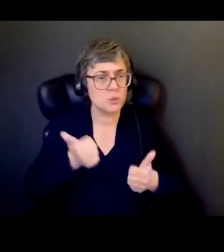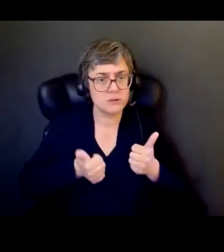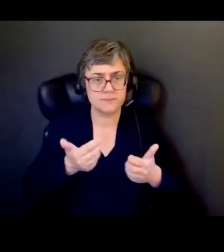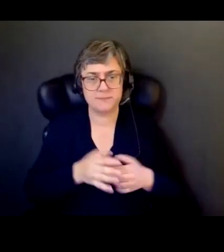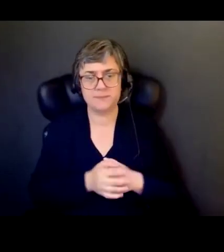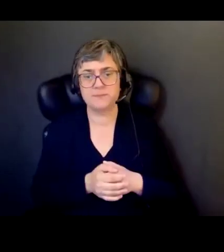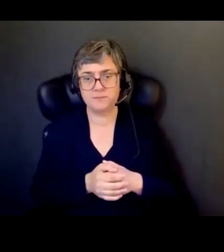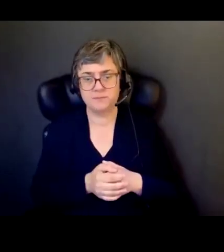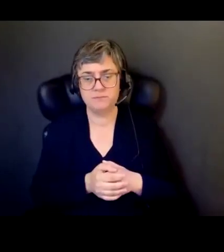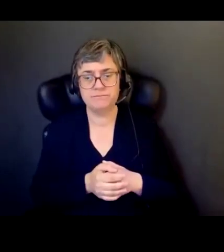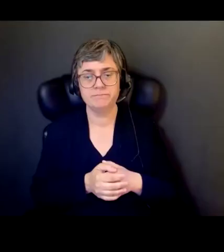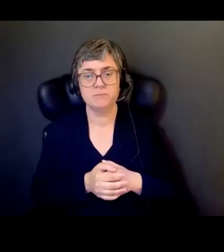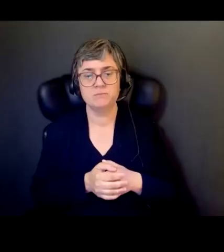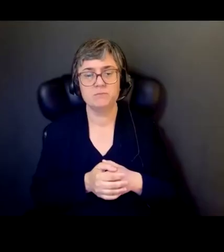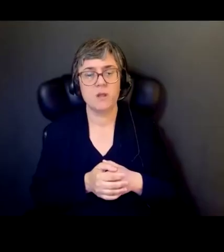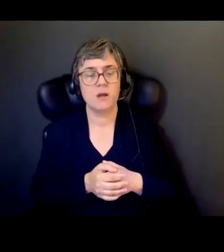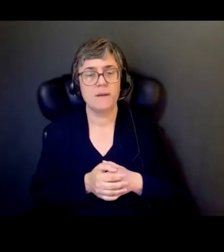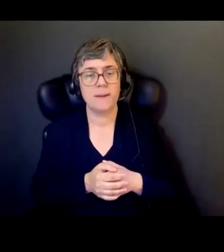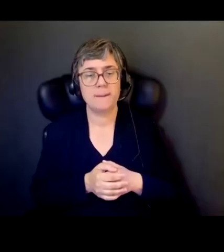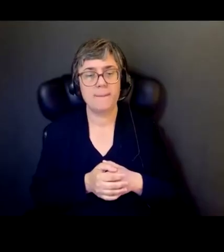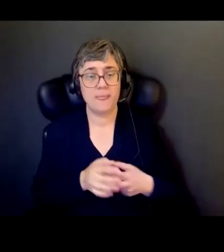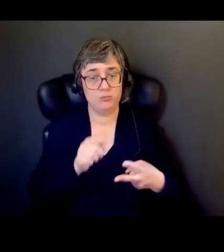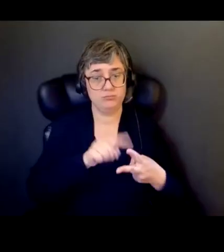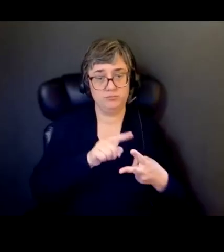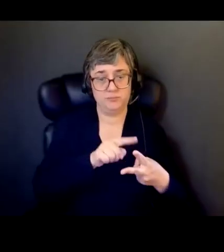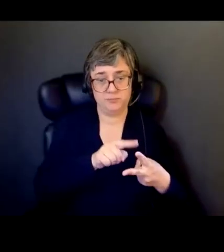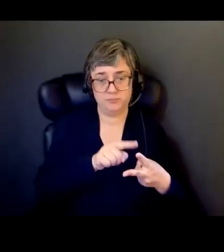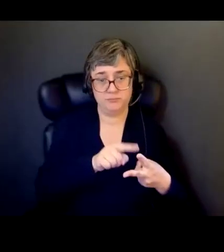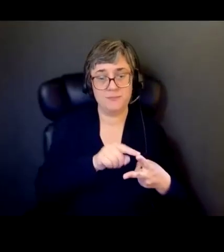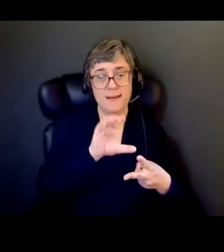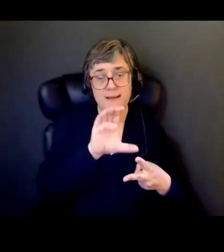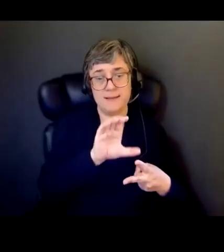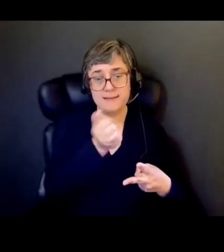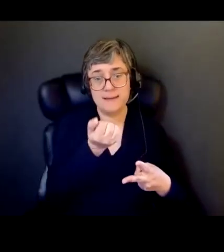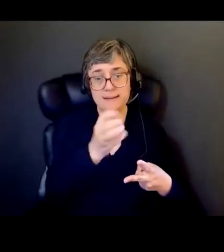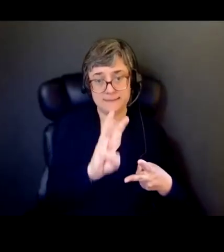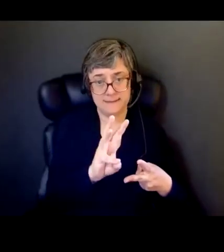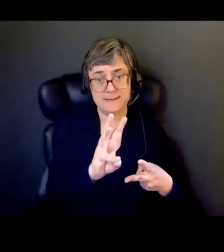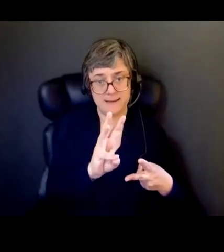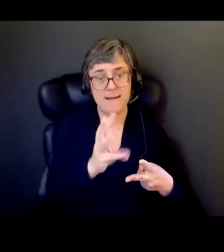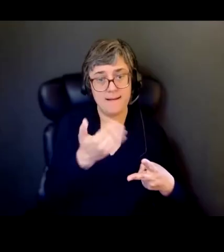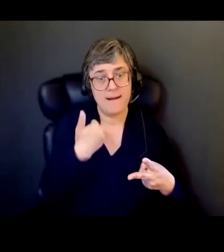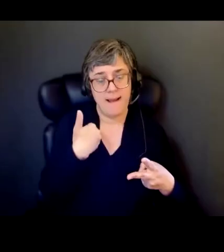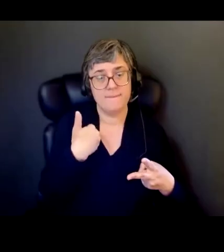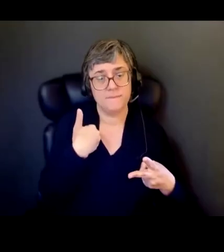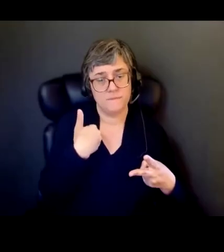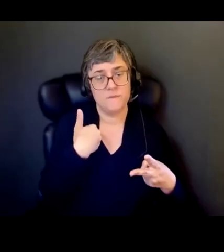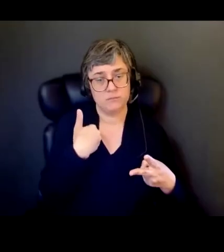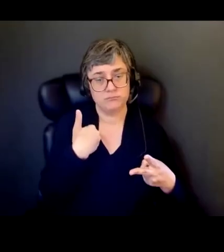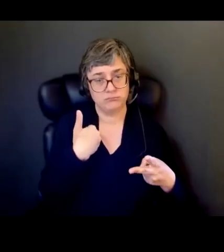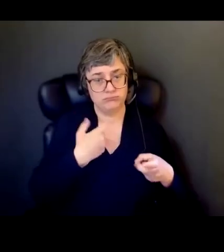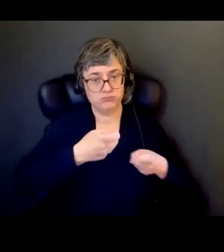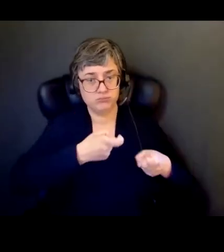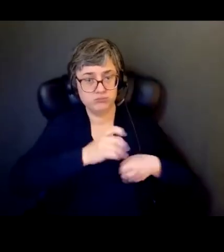control. So generally speaking, these would include using or threatening to use